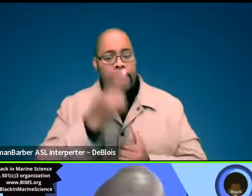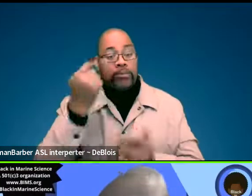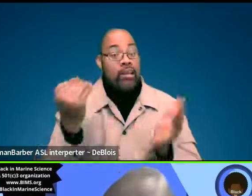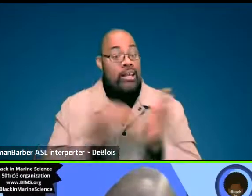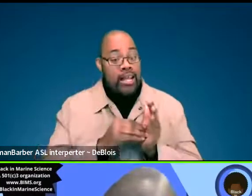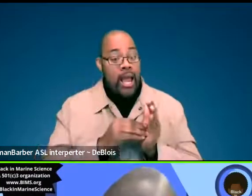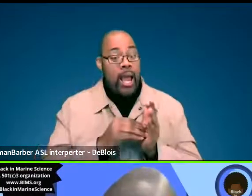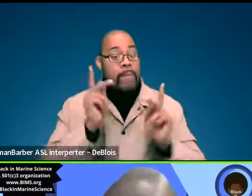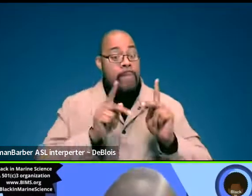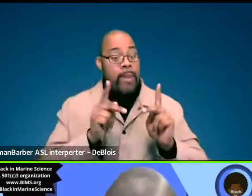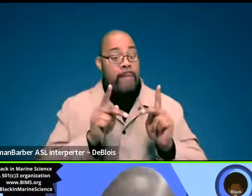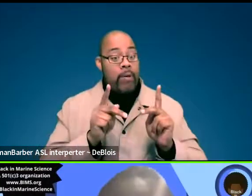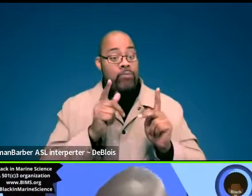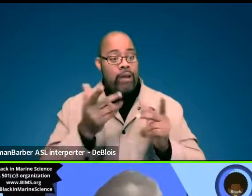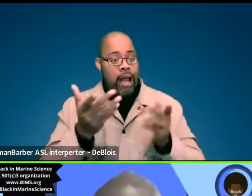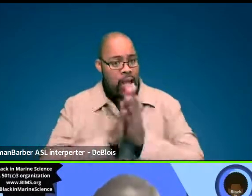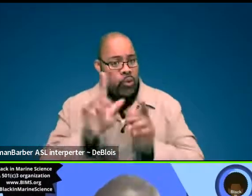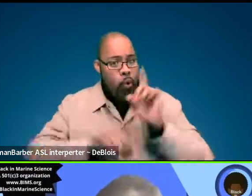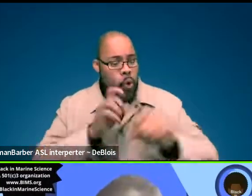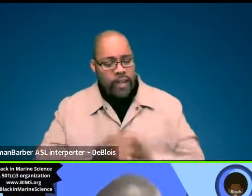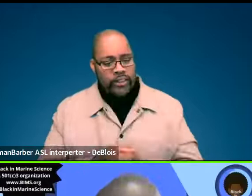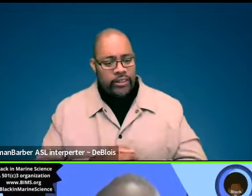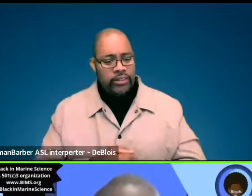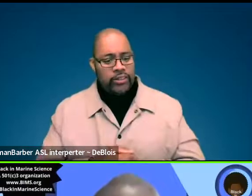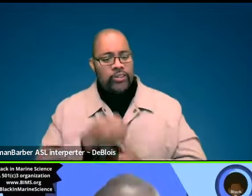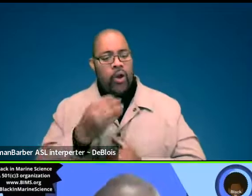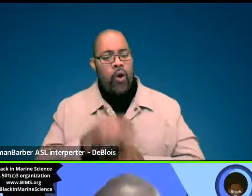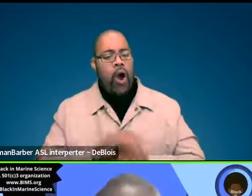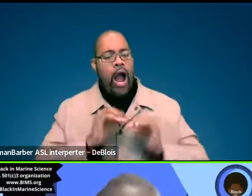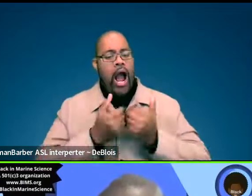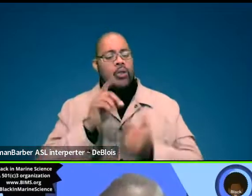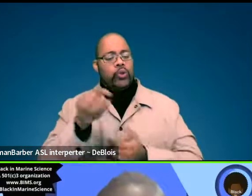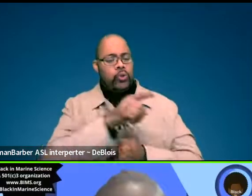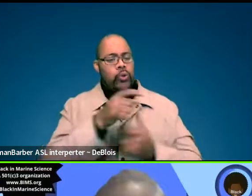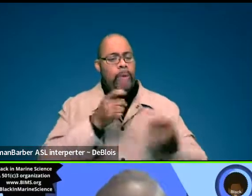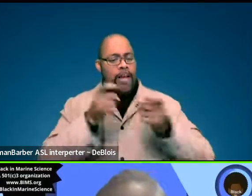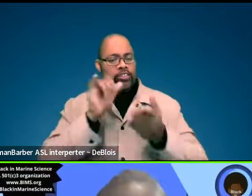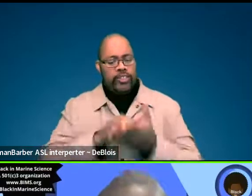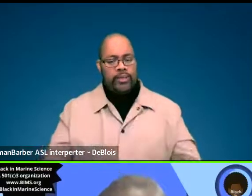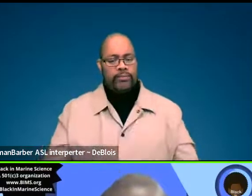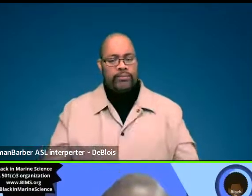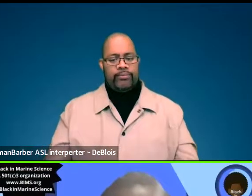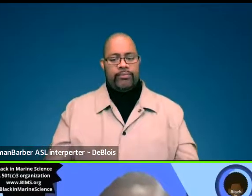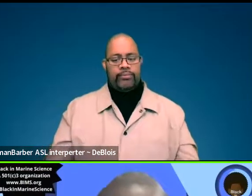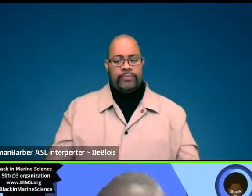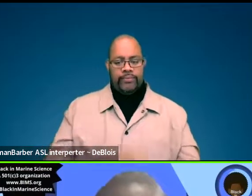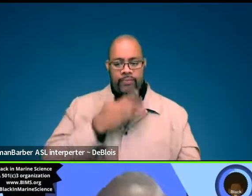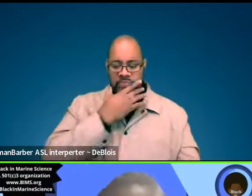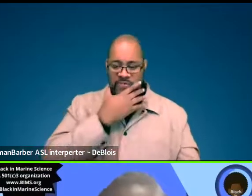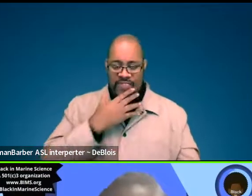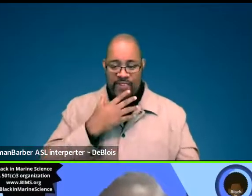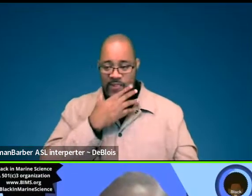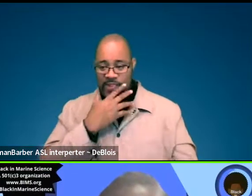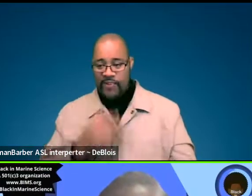again, people are going to come asking you questions, right? And so how do you manage that?